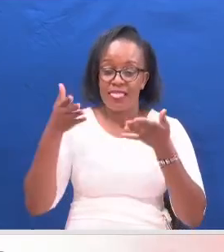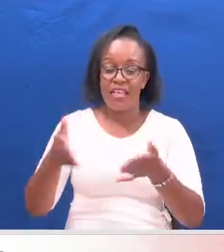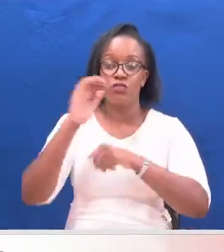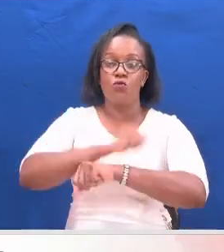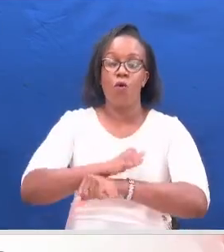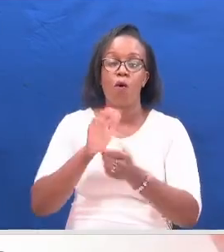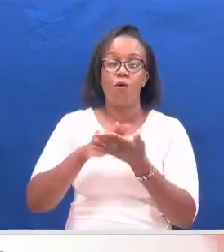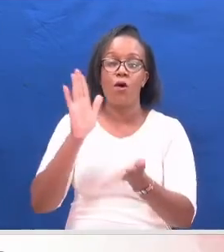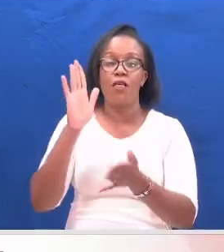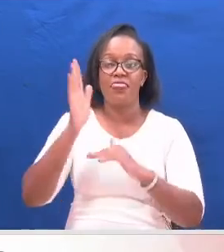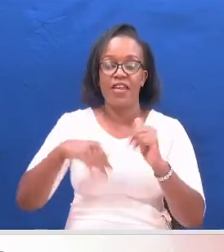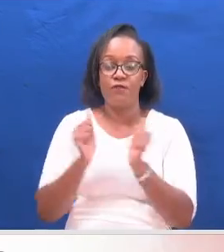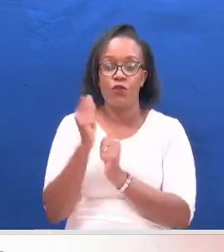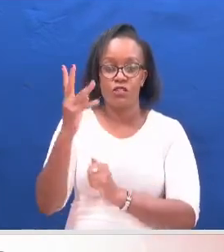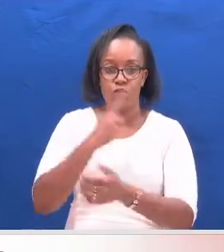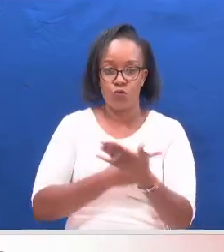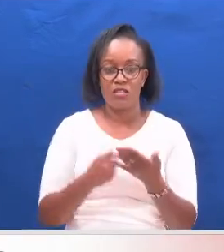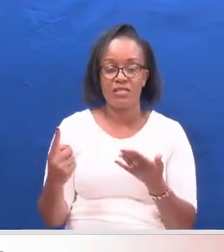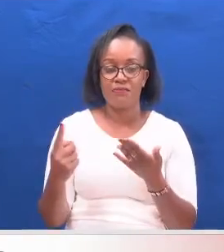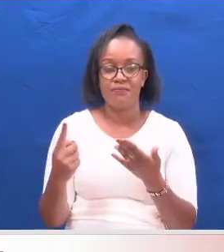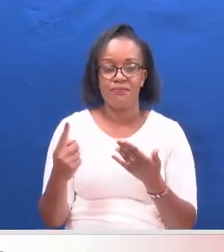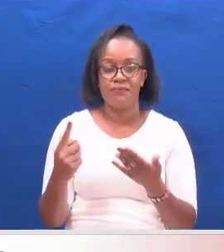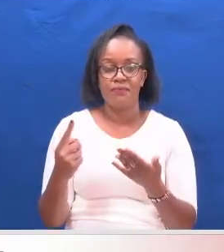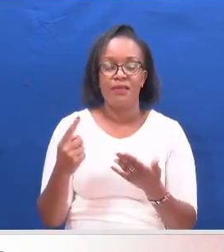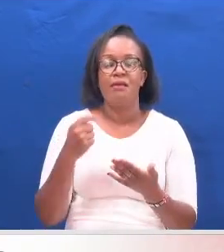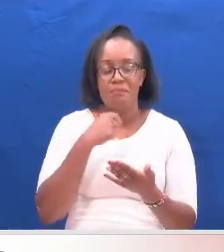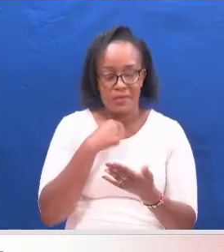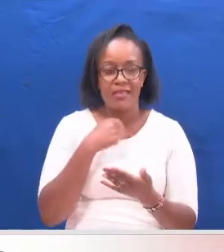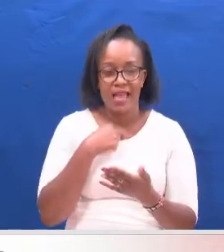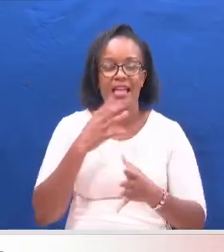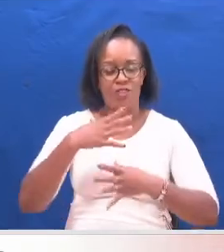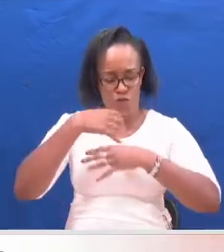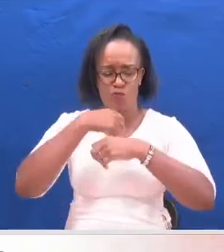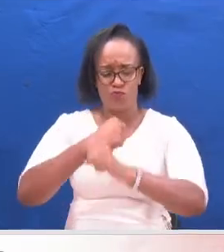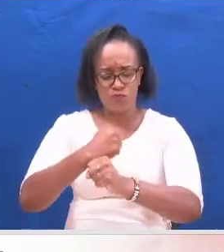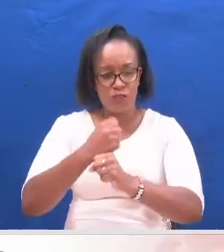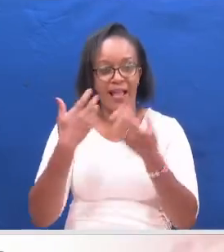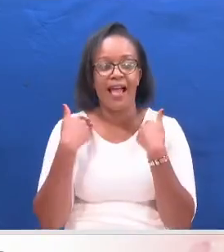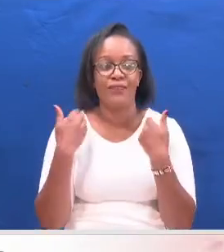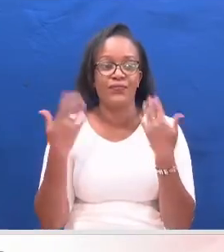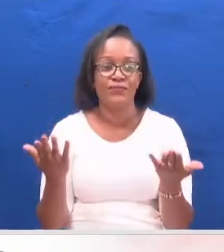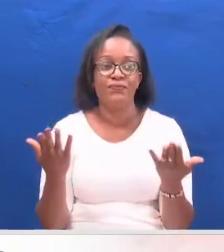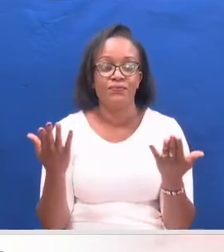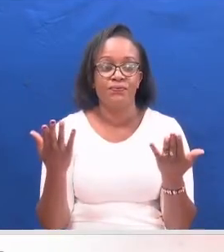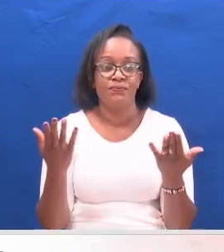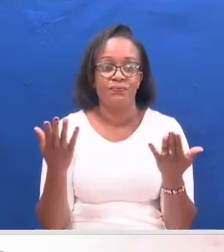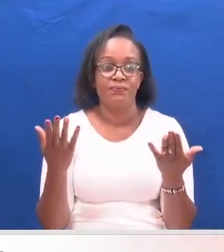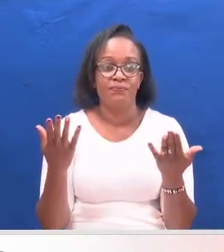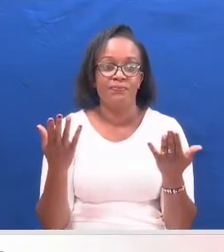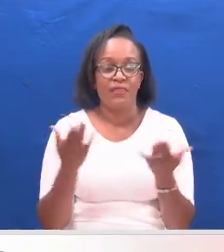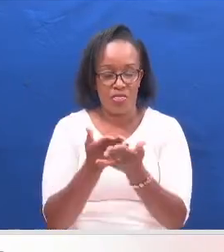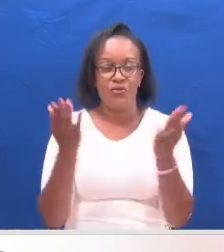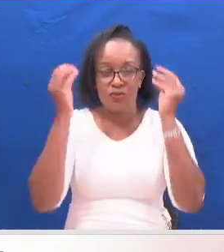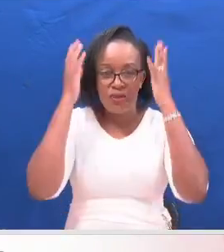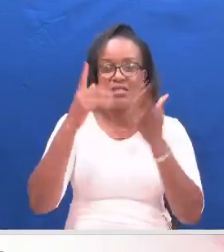weeks since that time, I am more than confident, having taught for 43